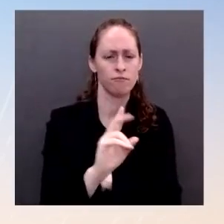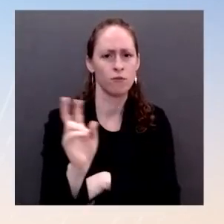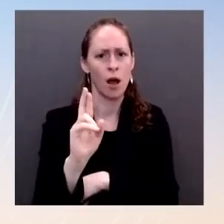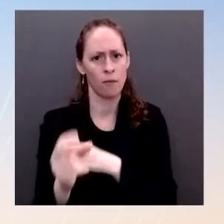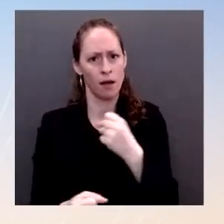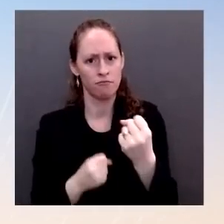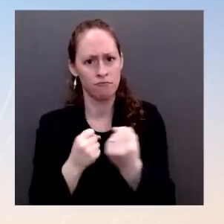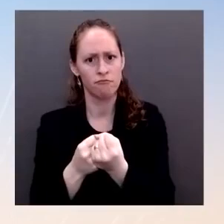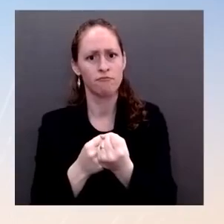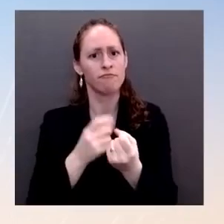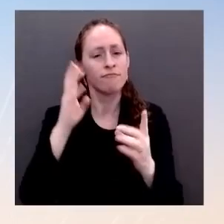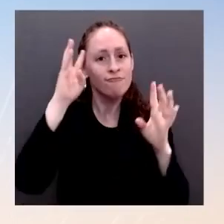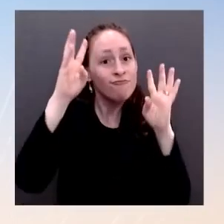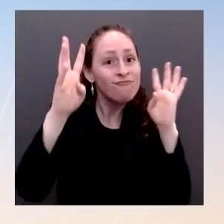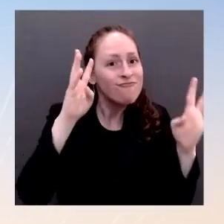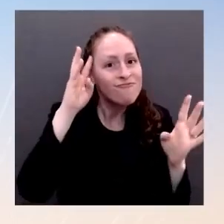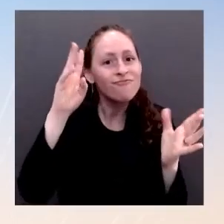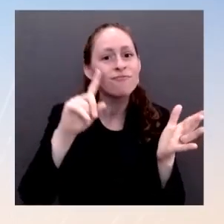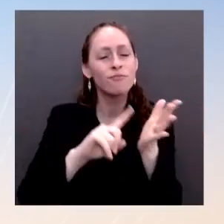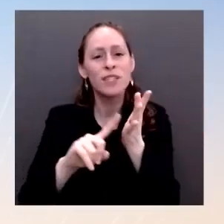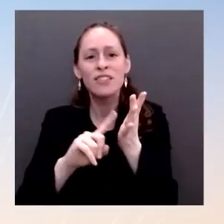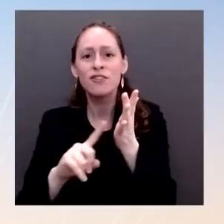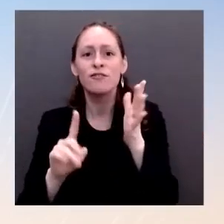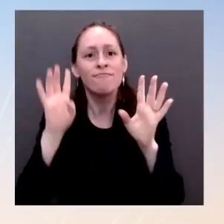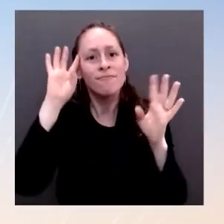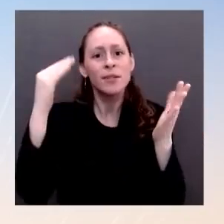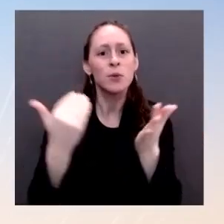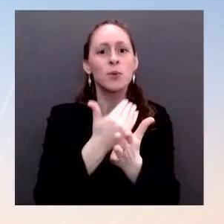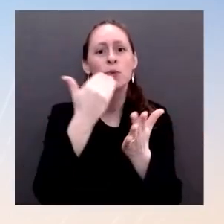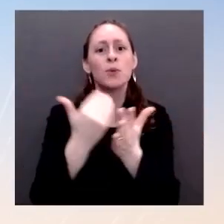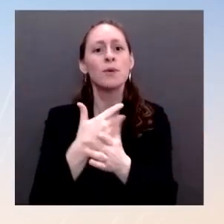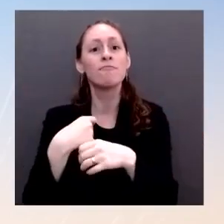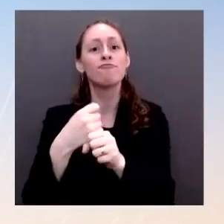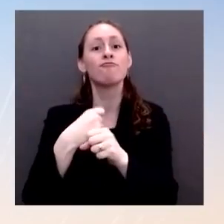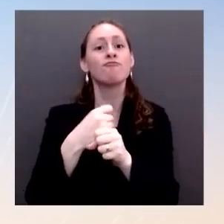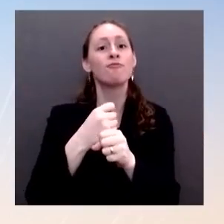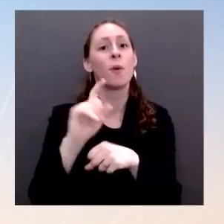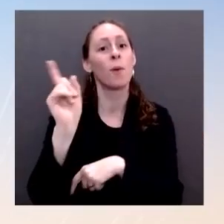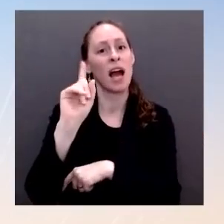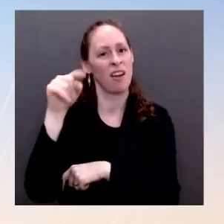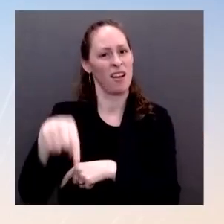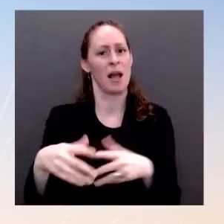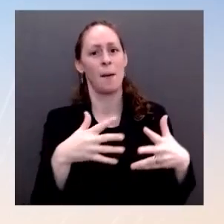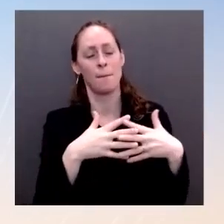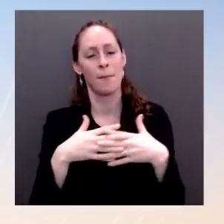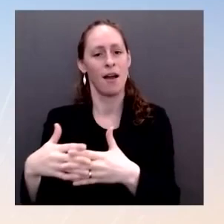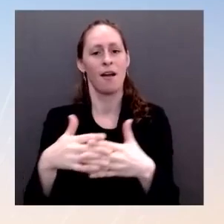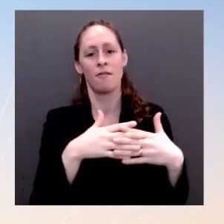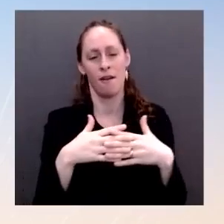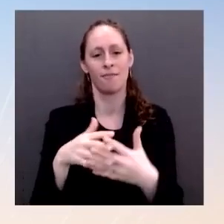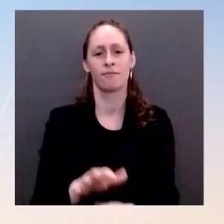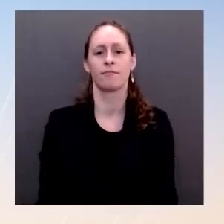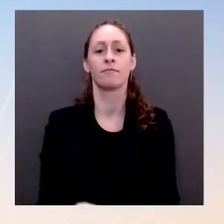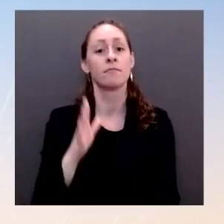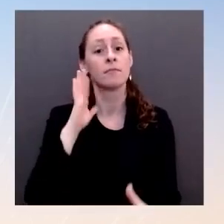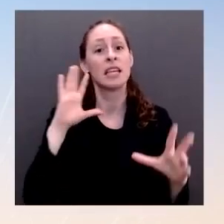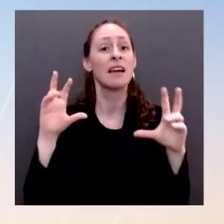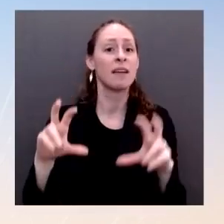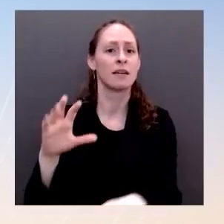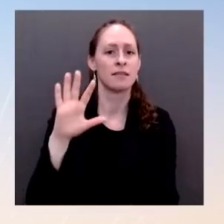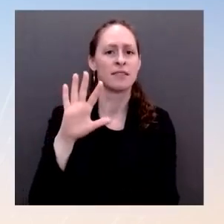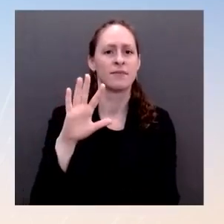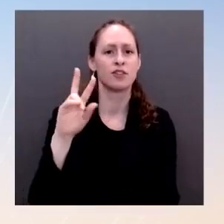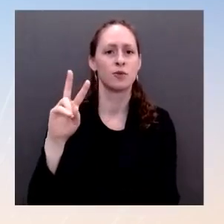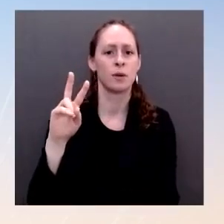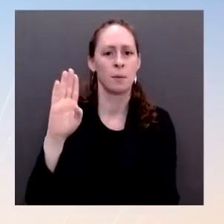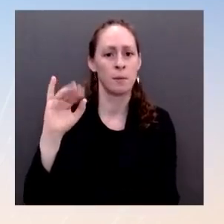in every corner of America, and invest $52 billion in making more chips, something that's vital to address our supply chains and